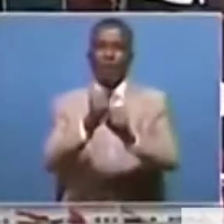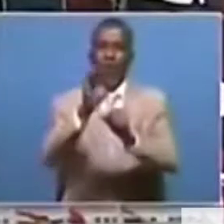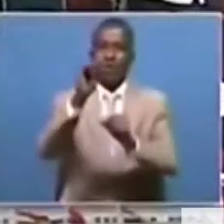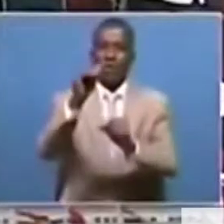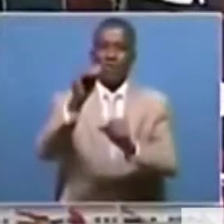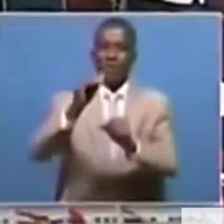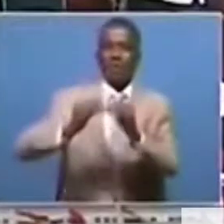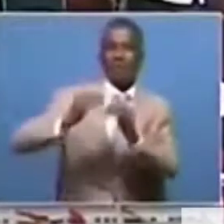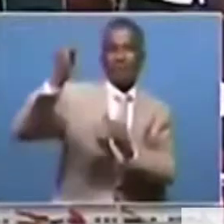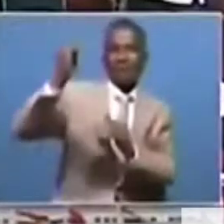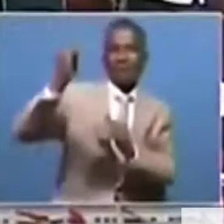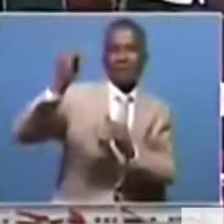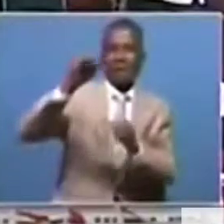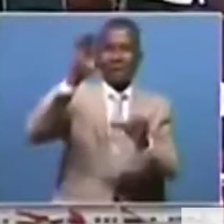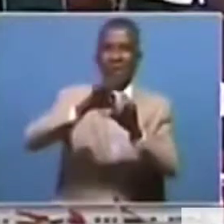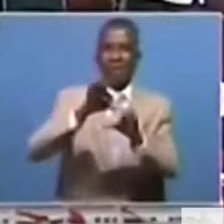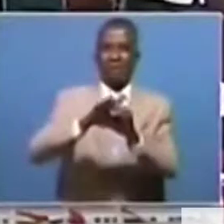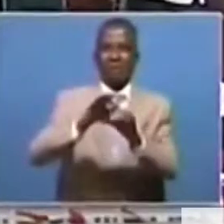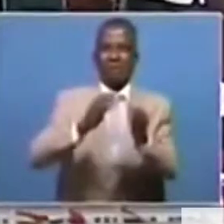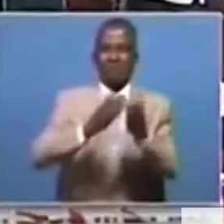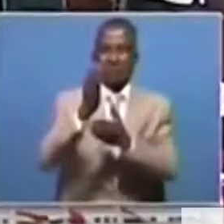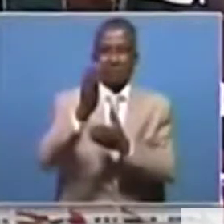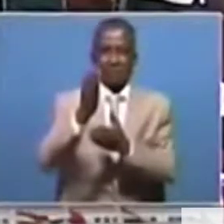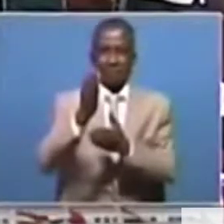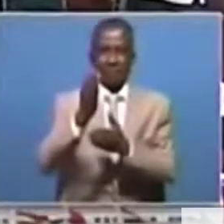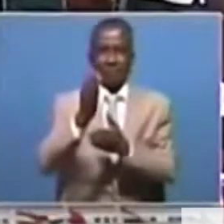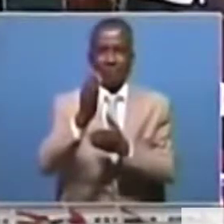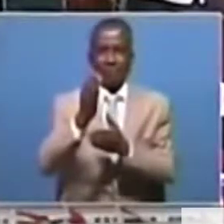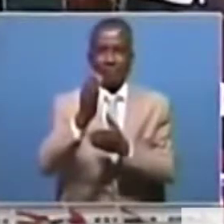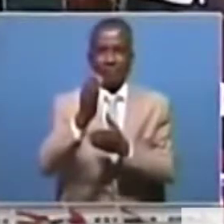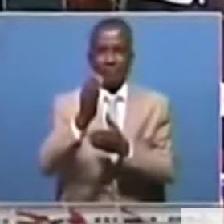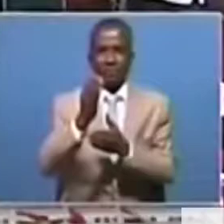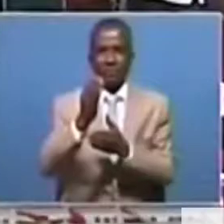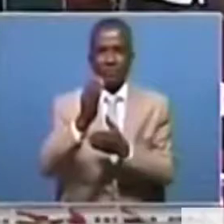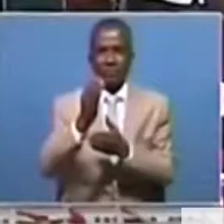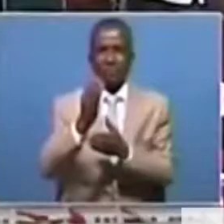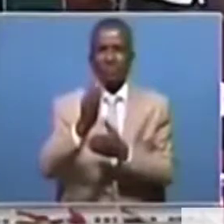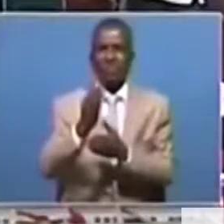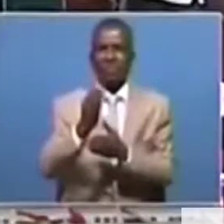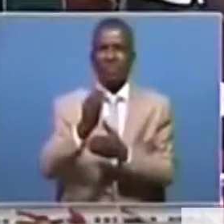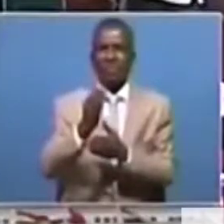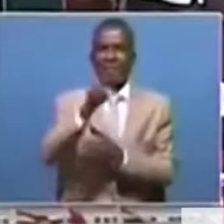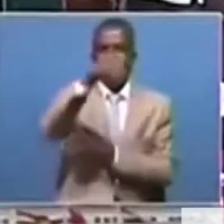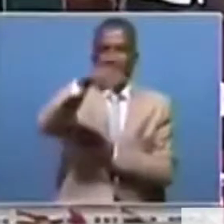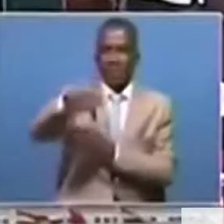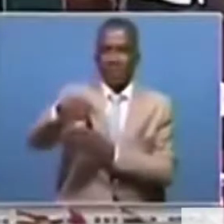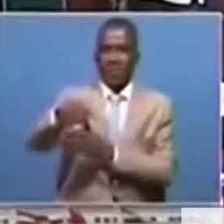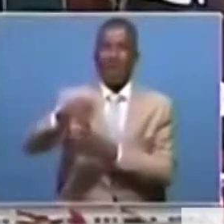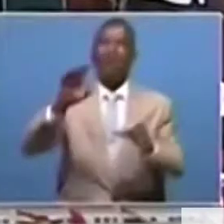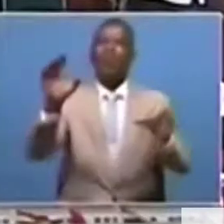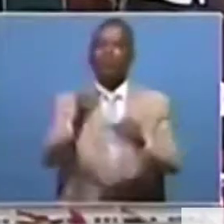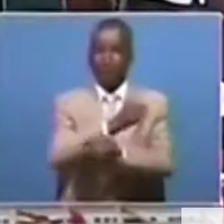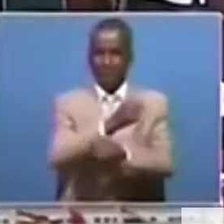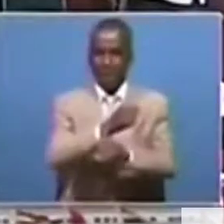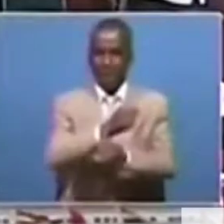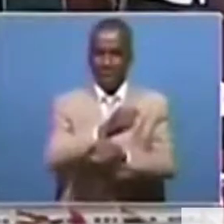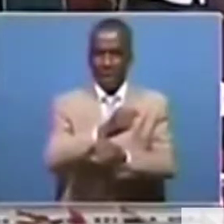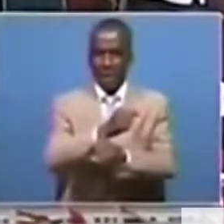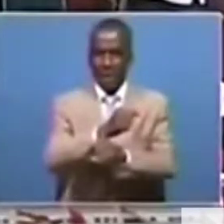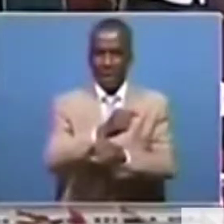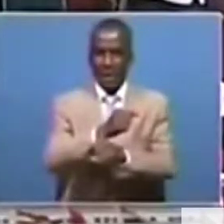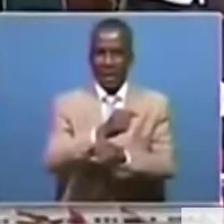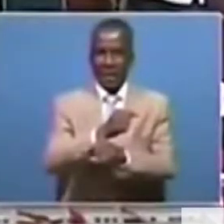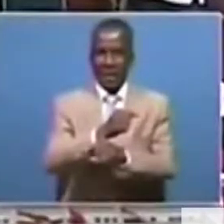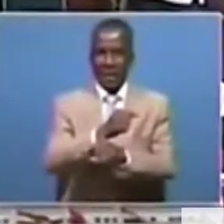than 50% of the valid votes cast in the said elections. The second respondent, who was declared as winner of the elections by the